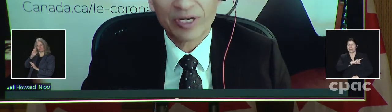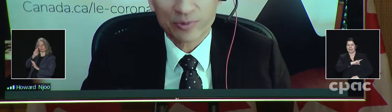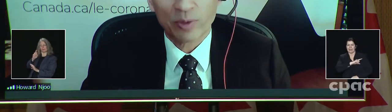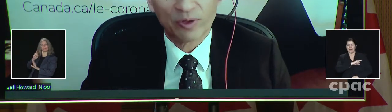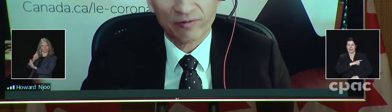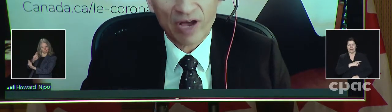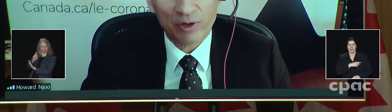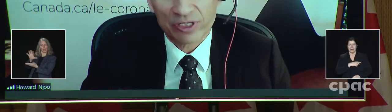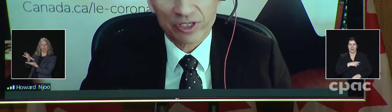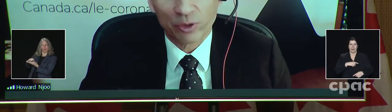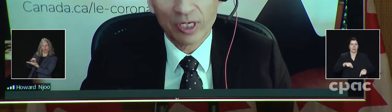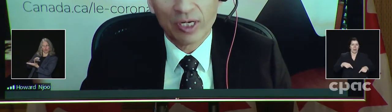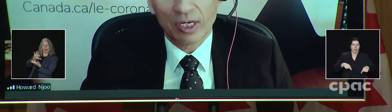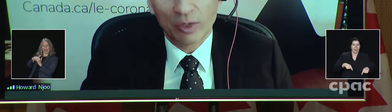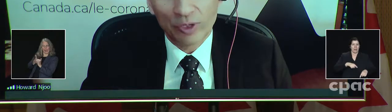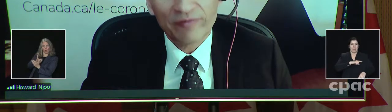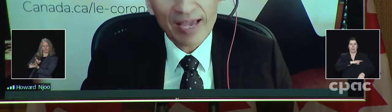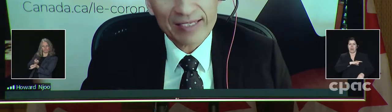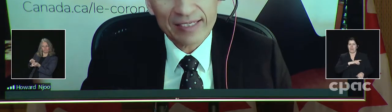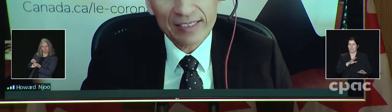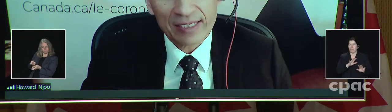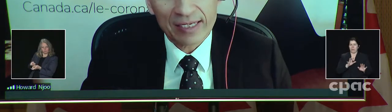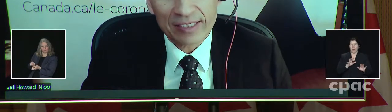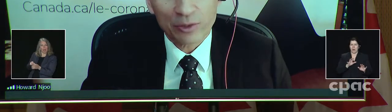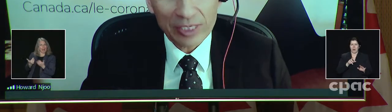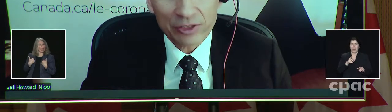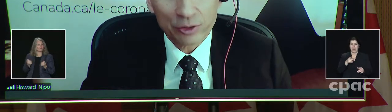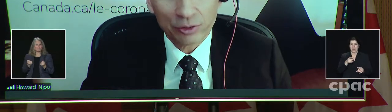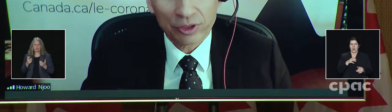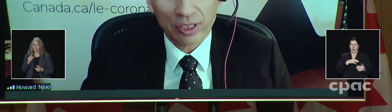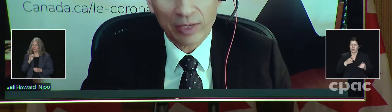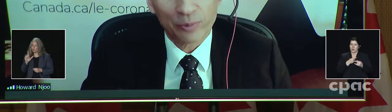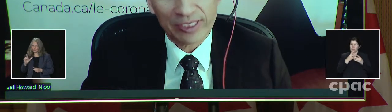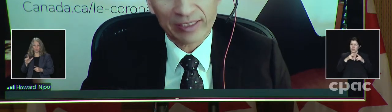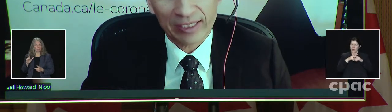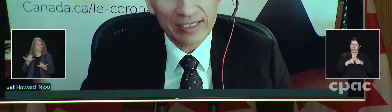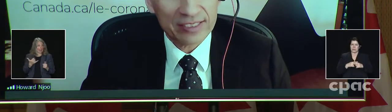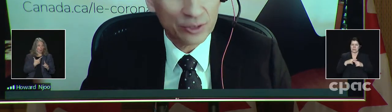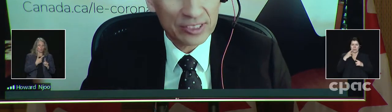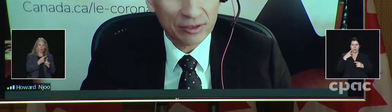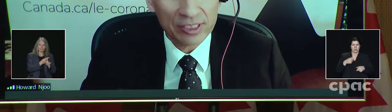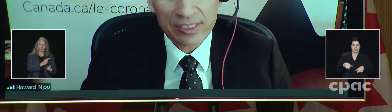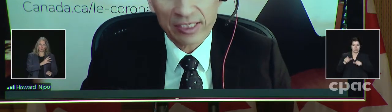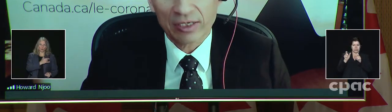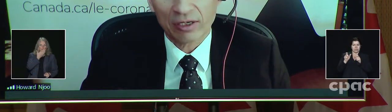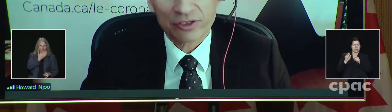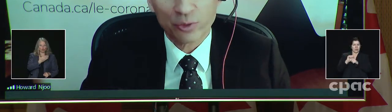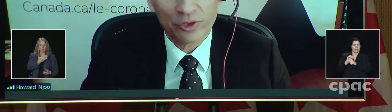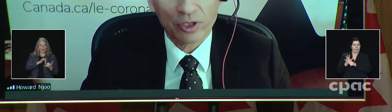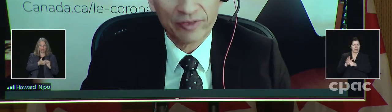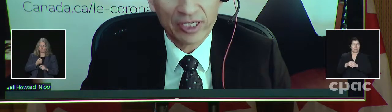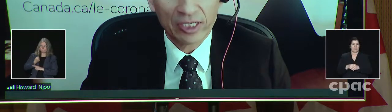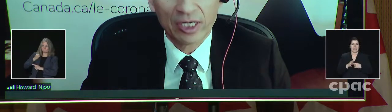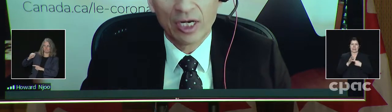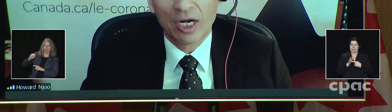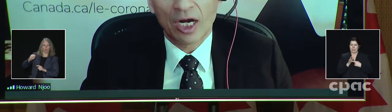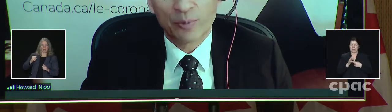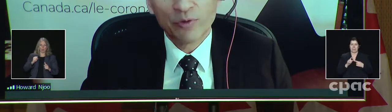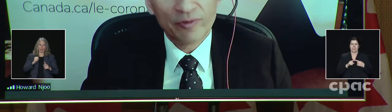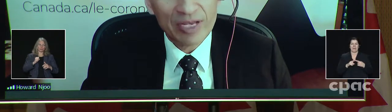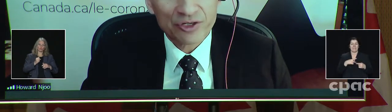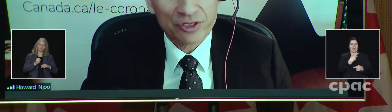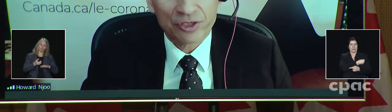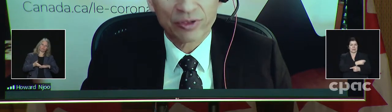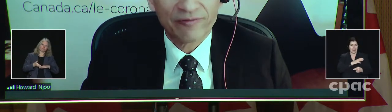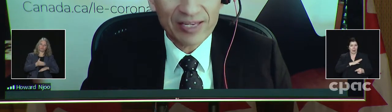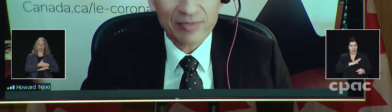know much more about the virus. So with vaccines as a great tool to help protect against serious illness, and then also with all of the